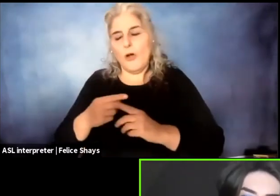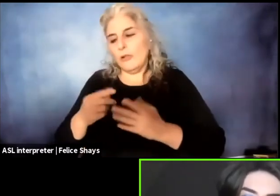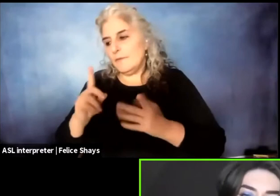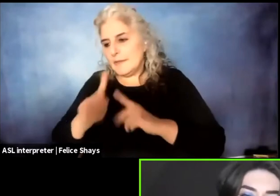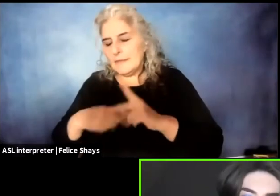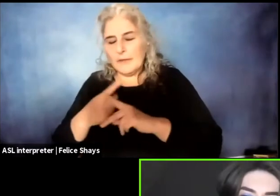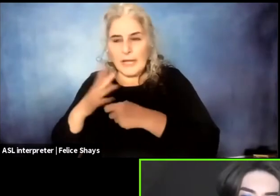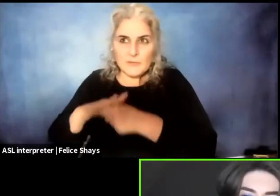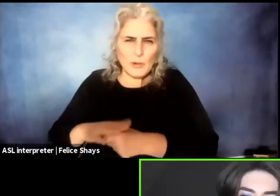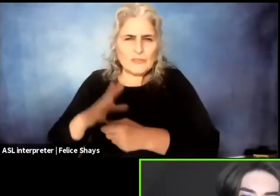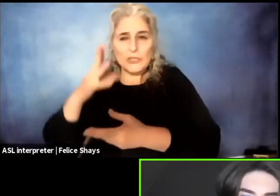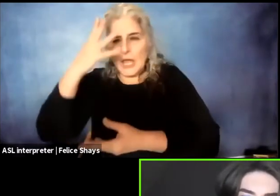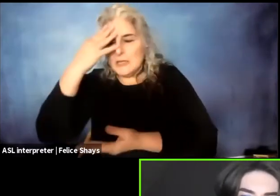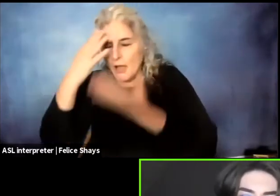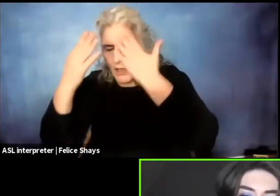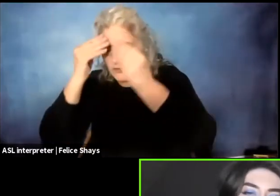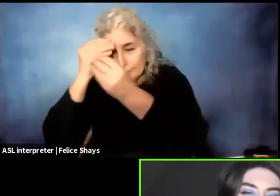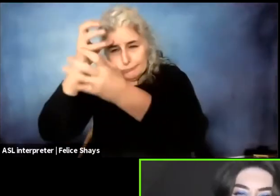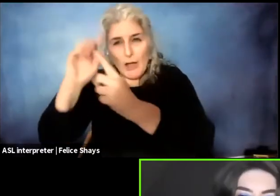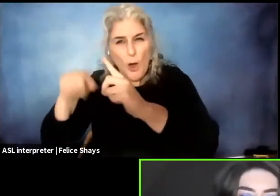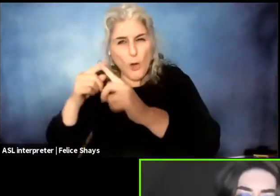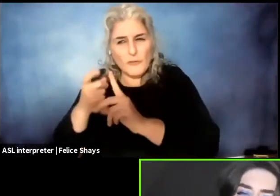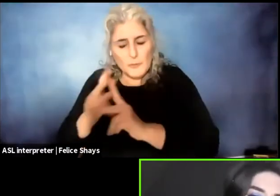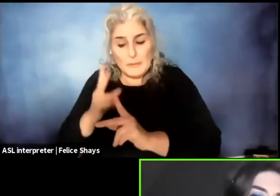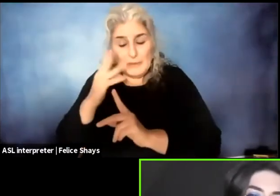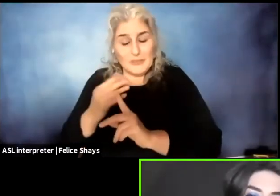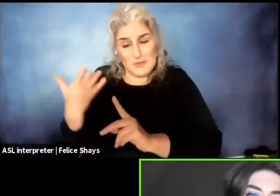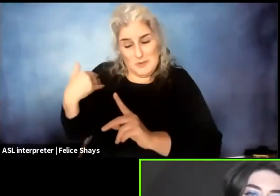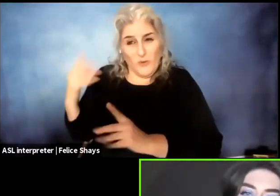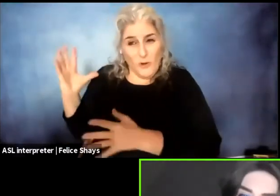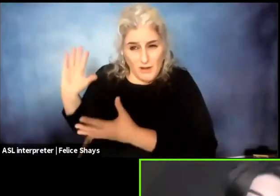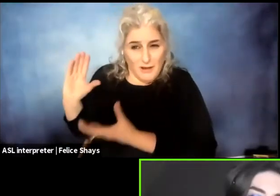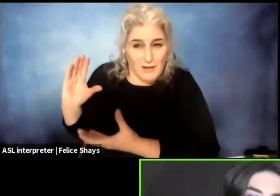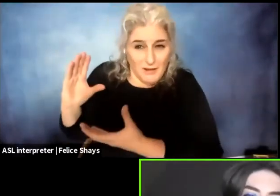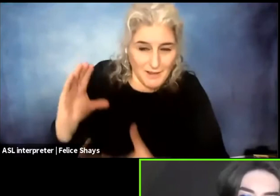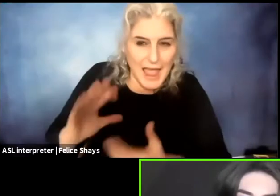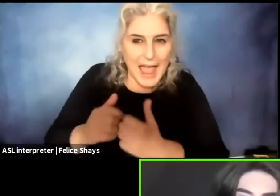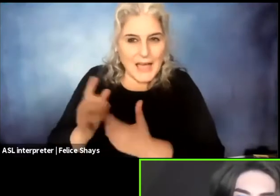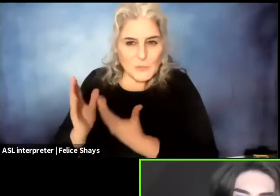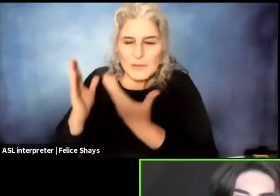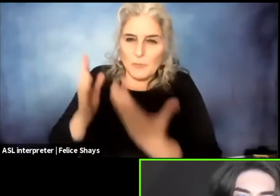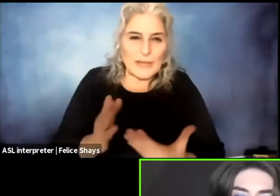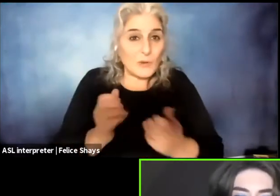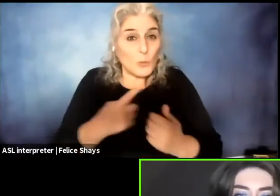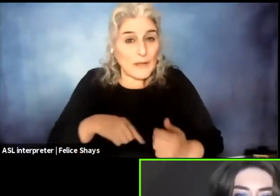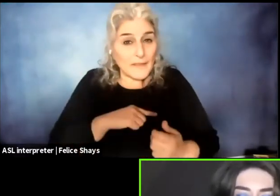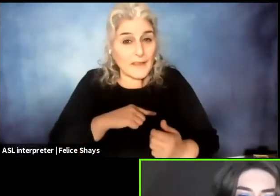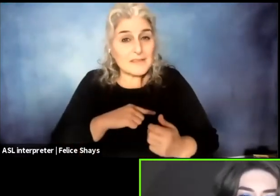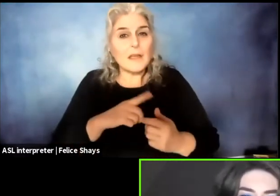the knowledge and the wisdom that we bring with us to make sure that we're not like reinventing the wheel over and over again. You know, like